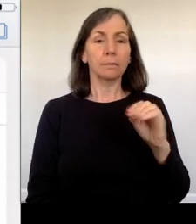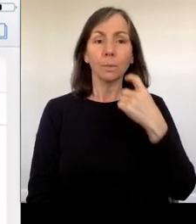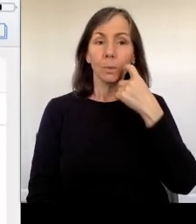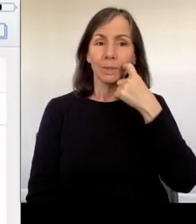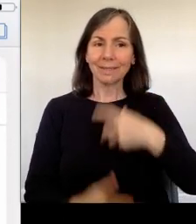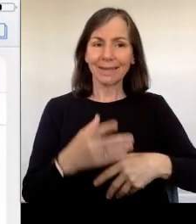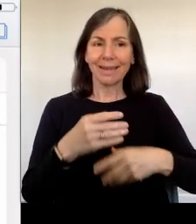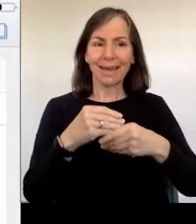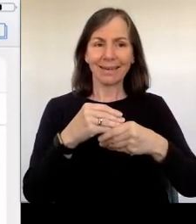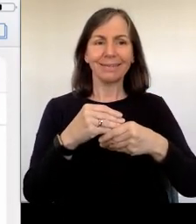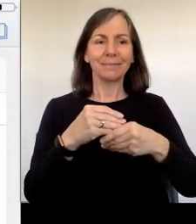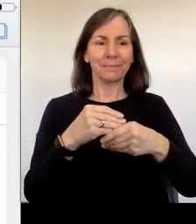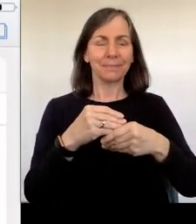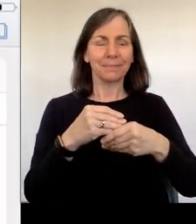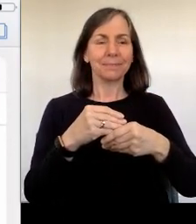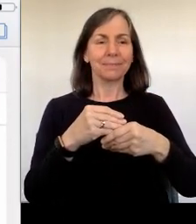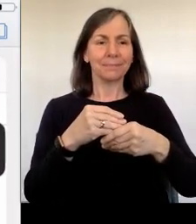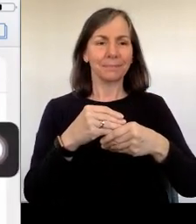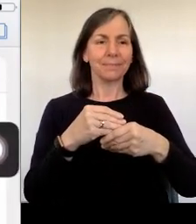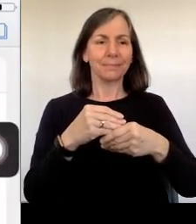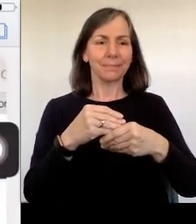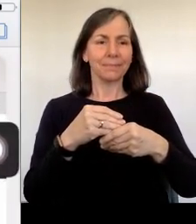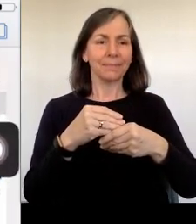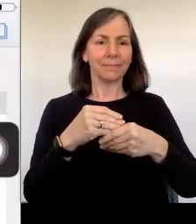recently added.